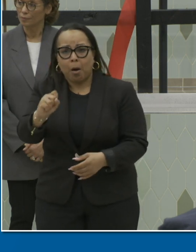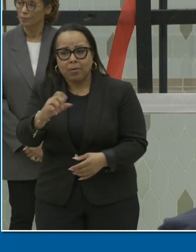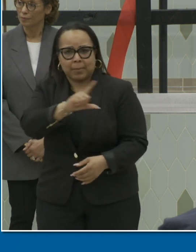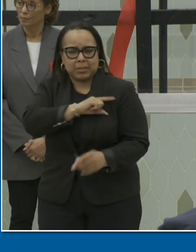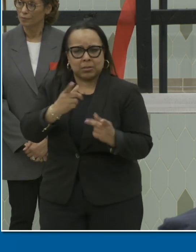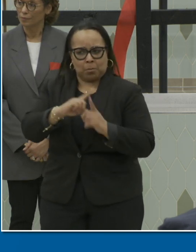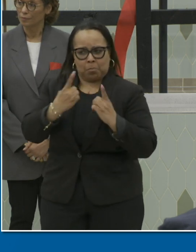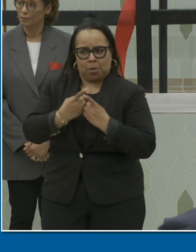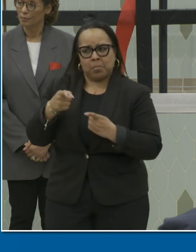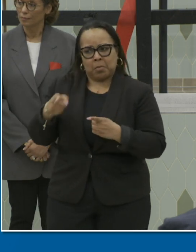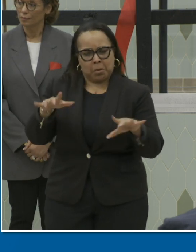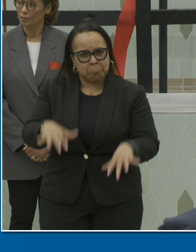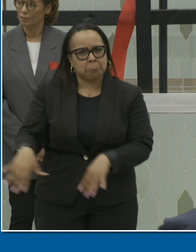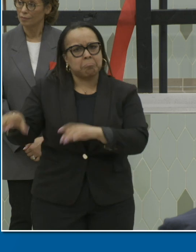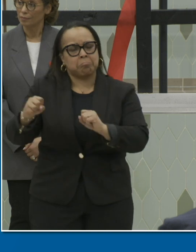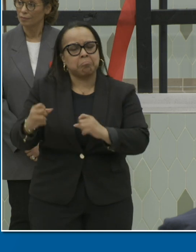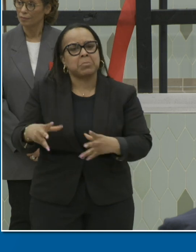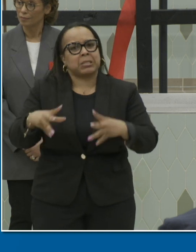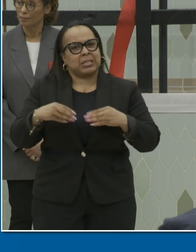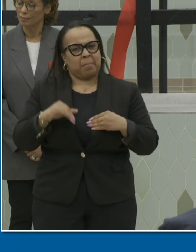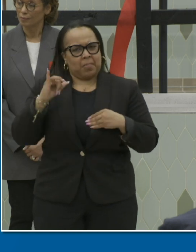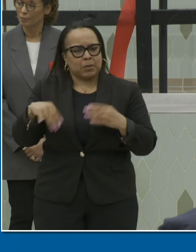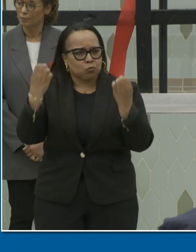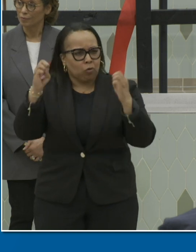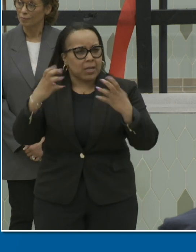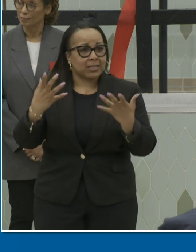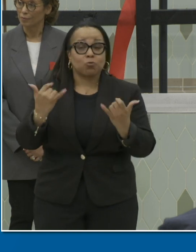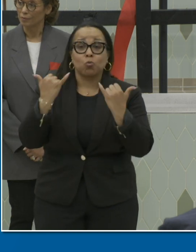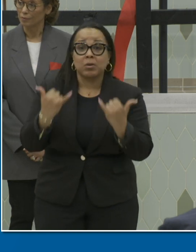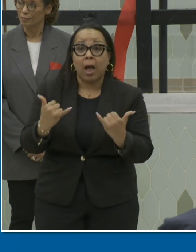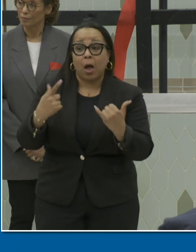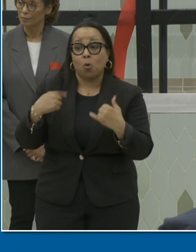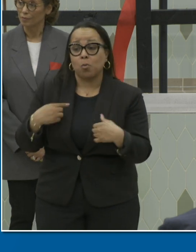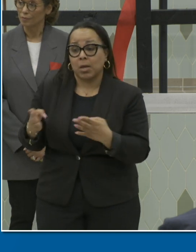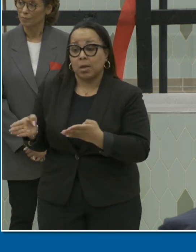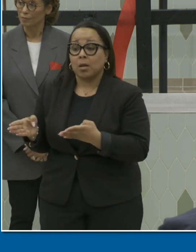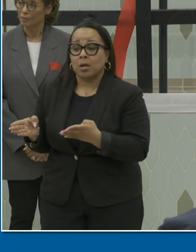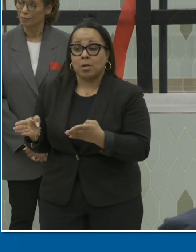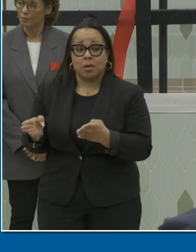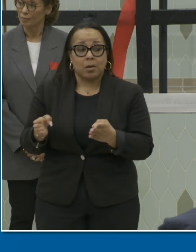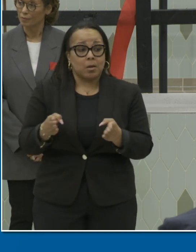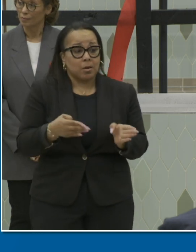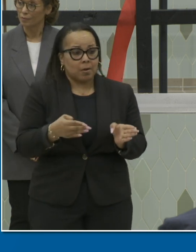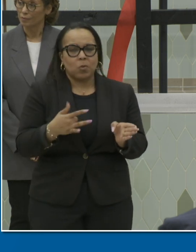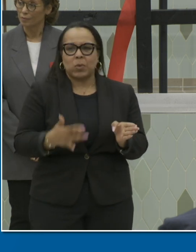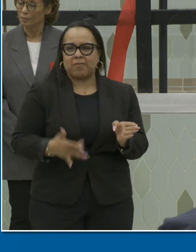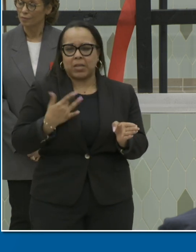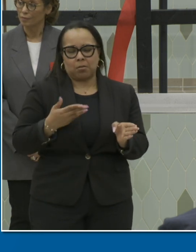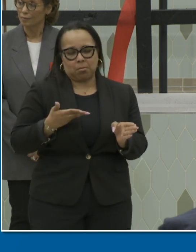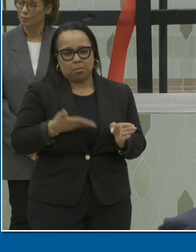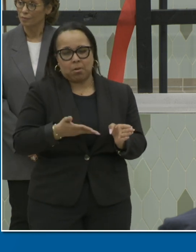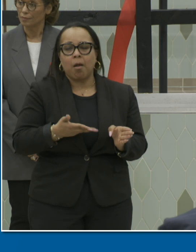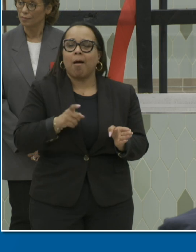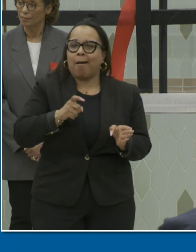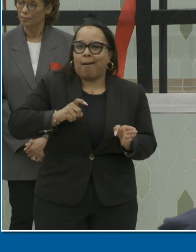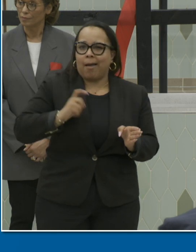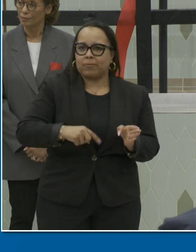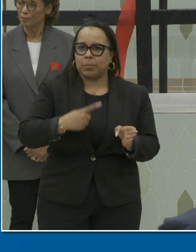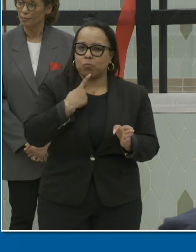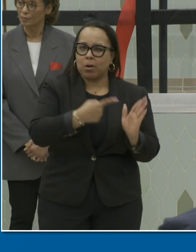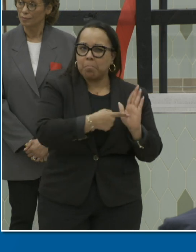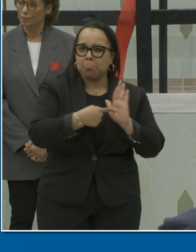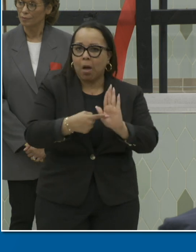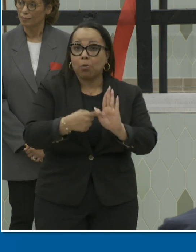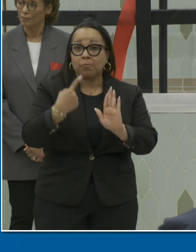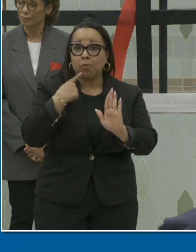police department that handled this crisis. And so now we're shifting into something that we believe ultimately has to be a